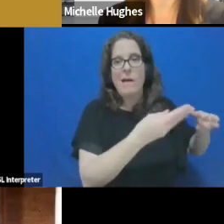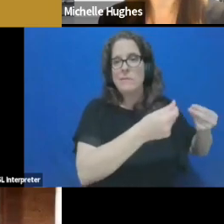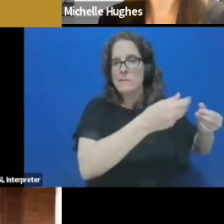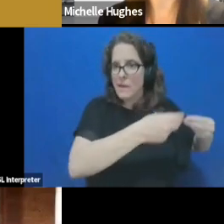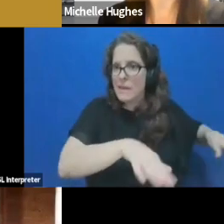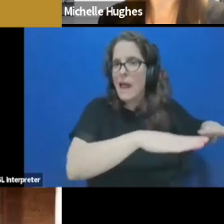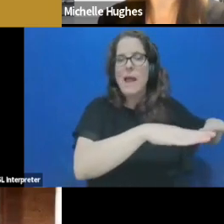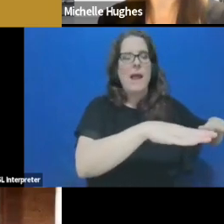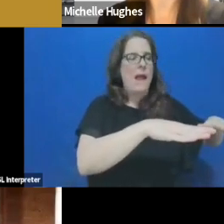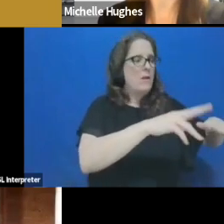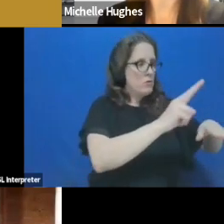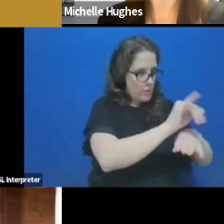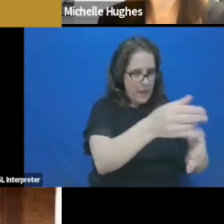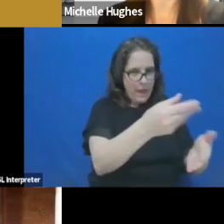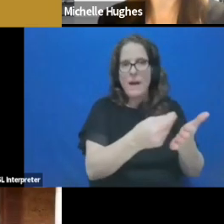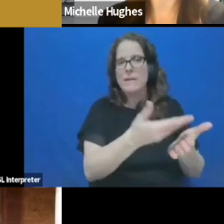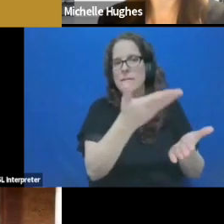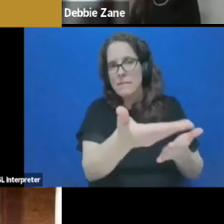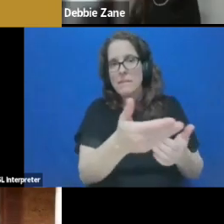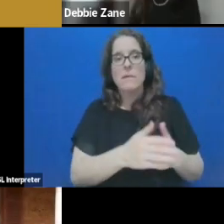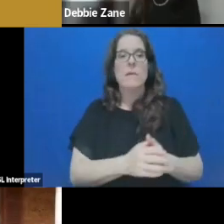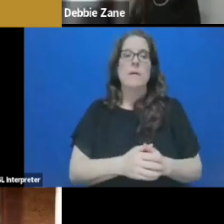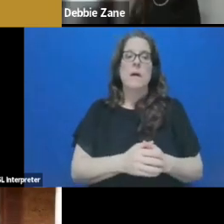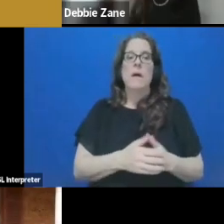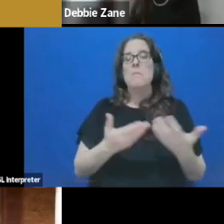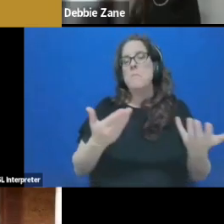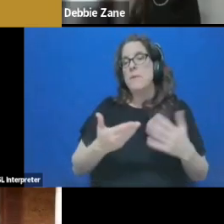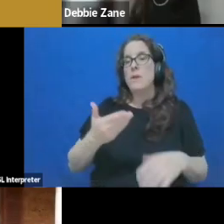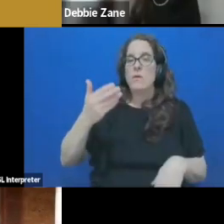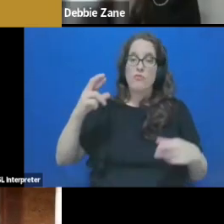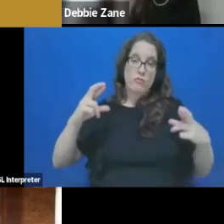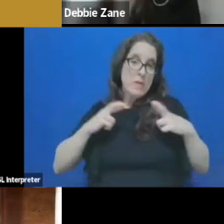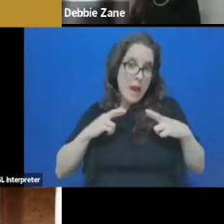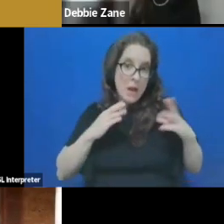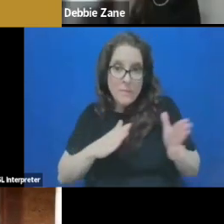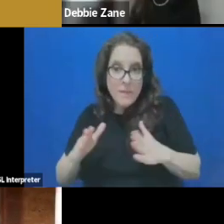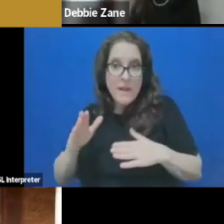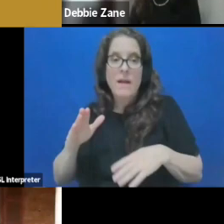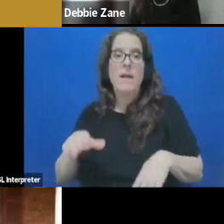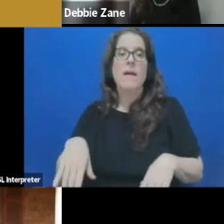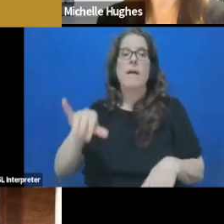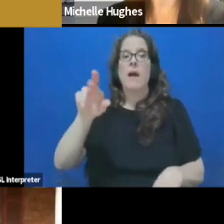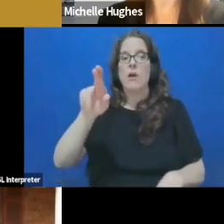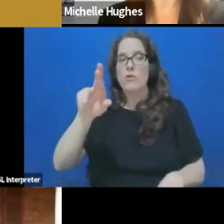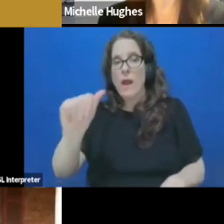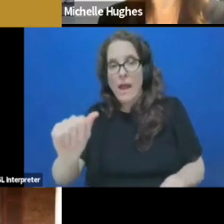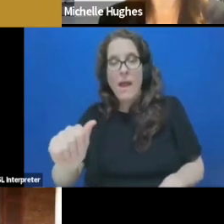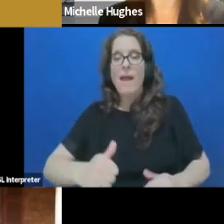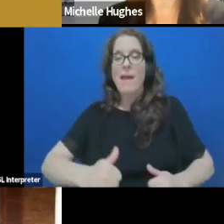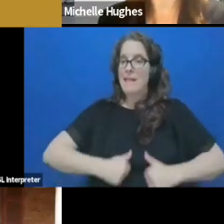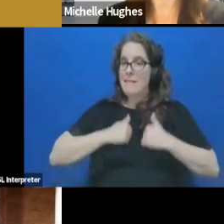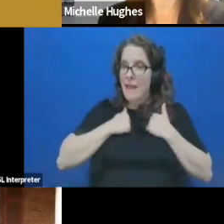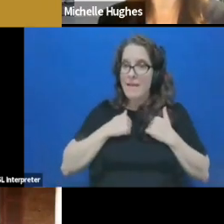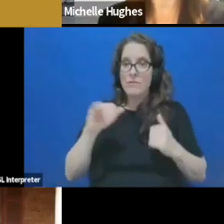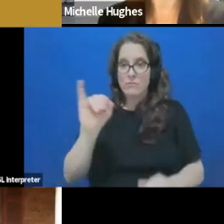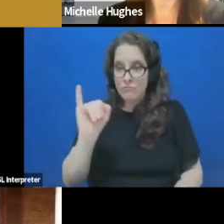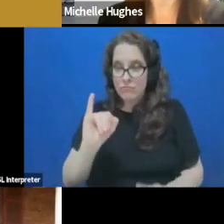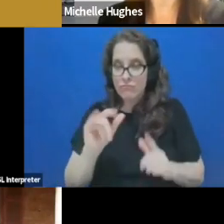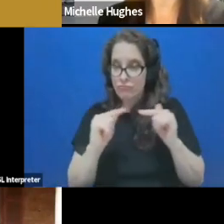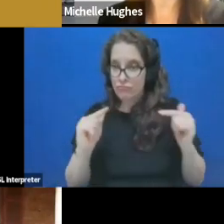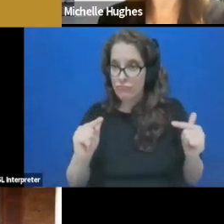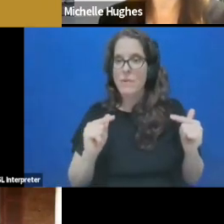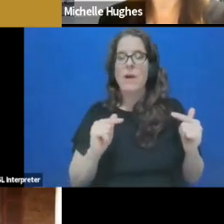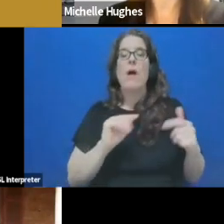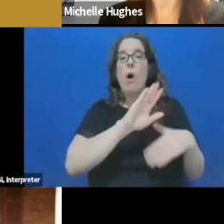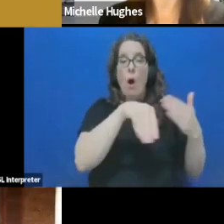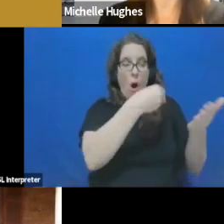as 401ks or IRAs, or life insurance proceeds. In all of these instances, it is important